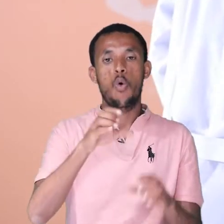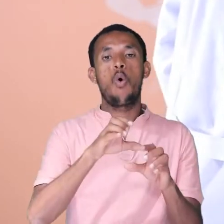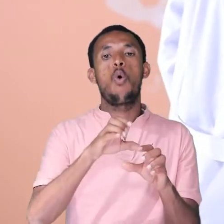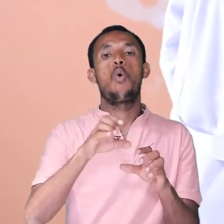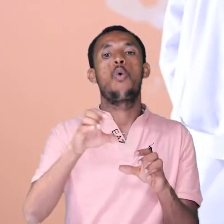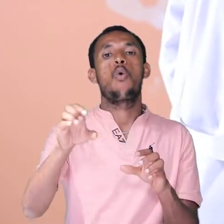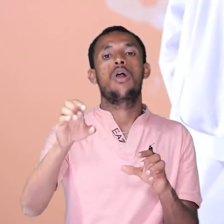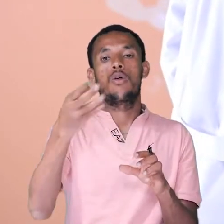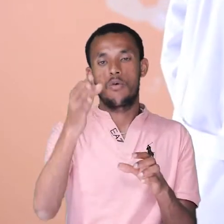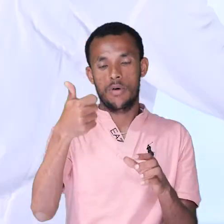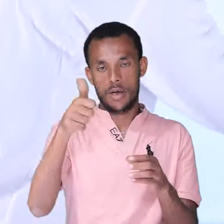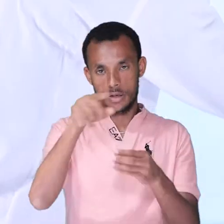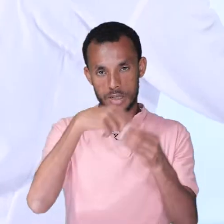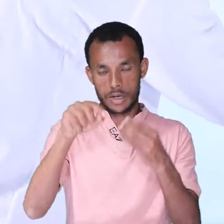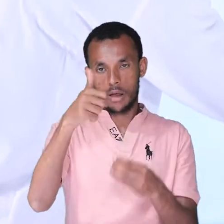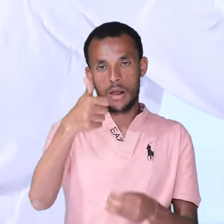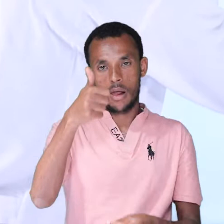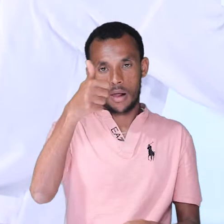means AB,